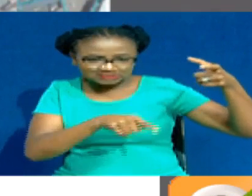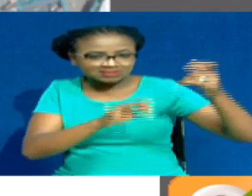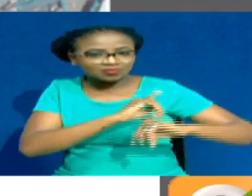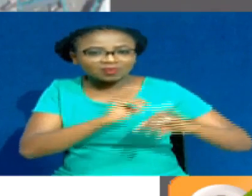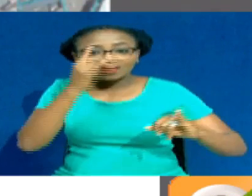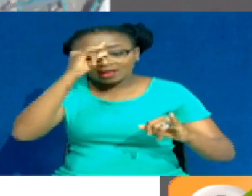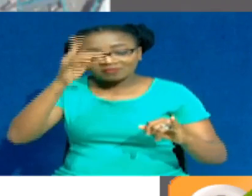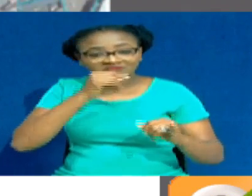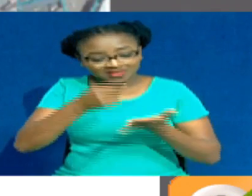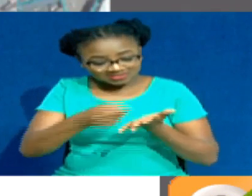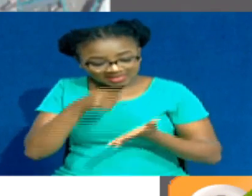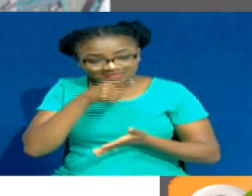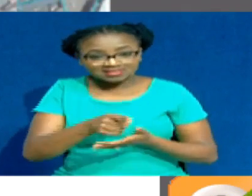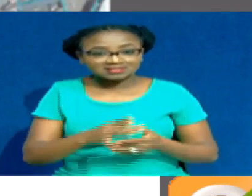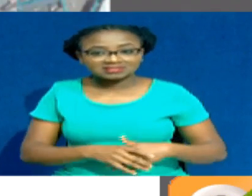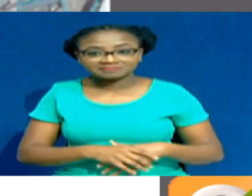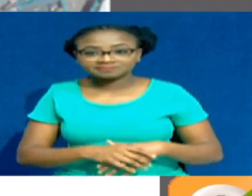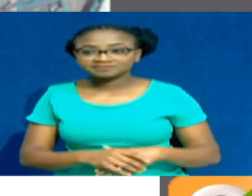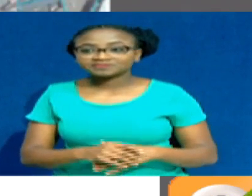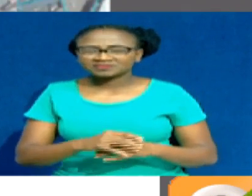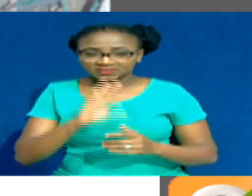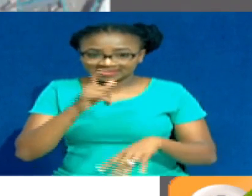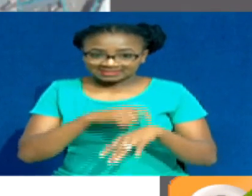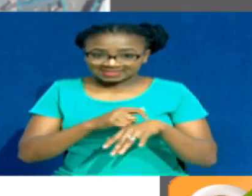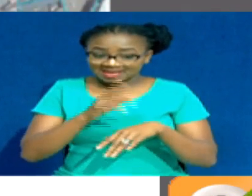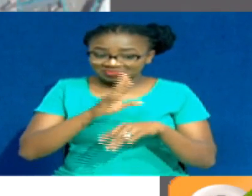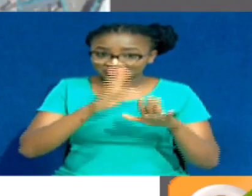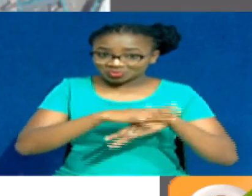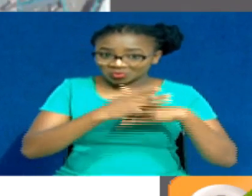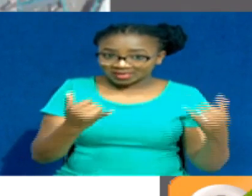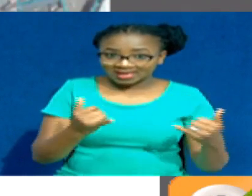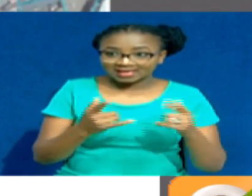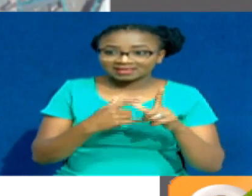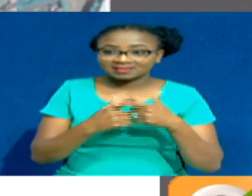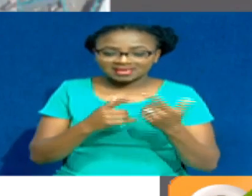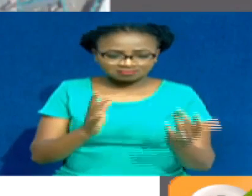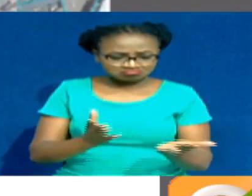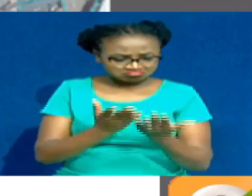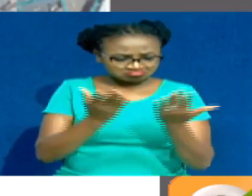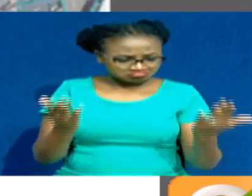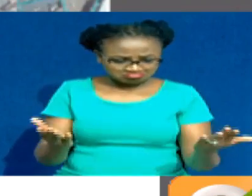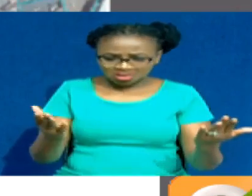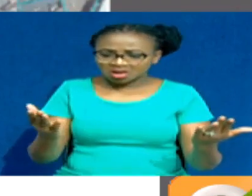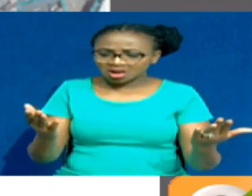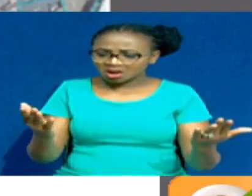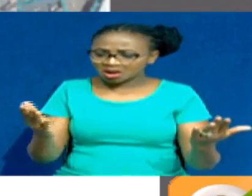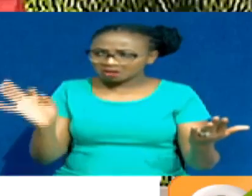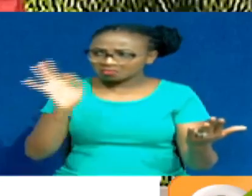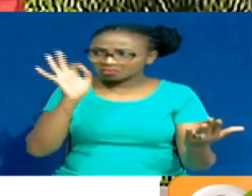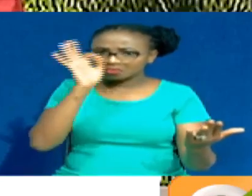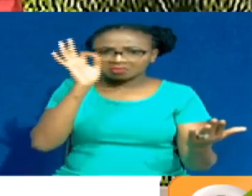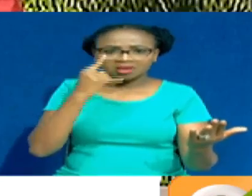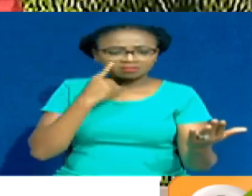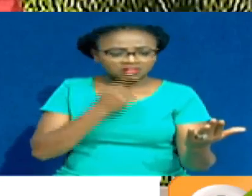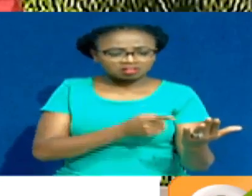proper survey plans. Only until you put it on a digital platform and overlay the satellite imagery, then you begin to see the